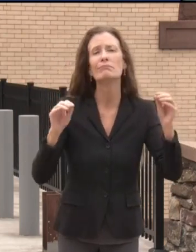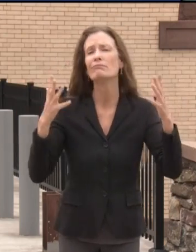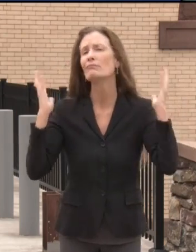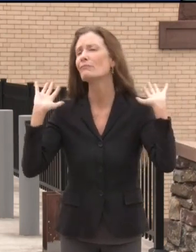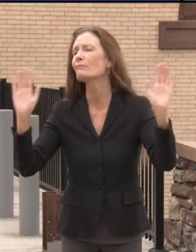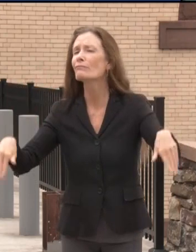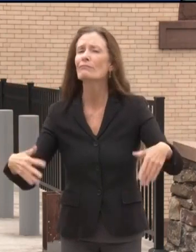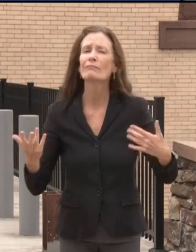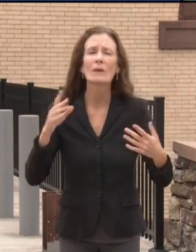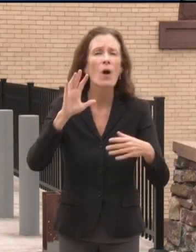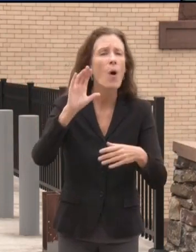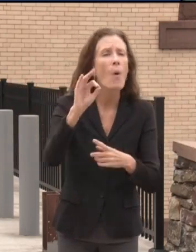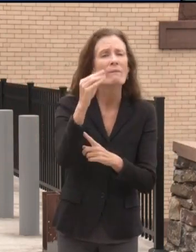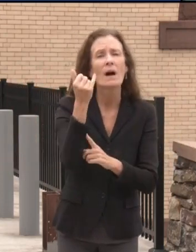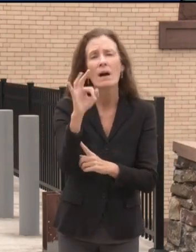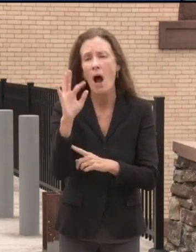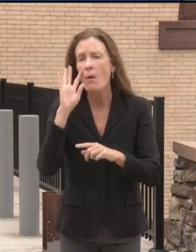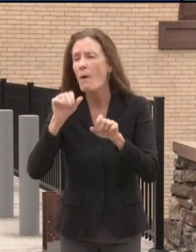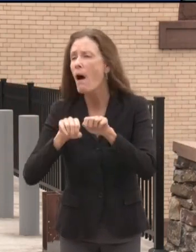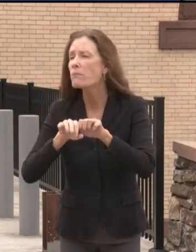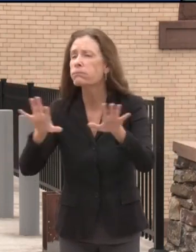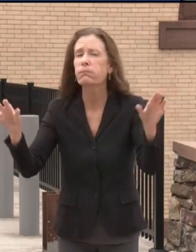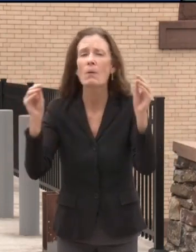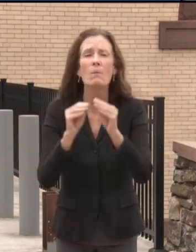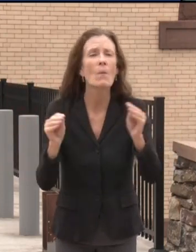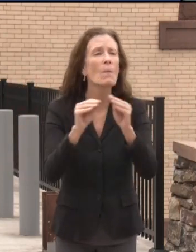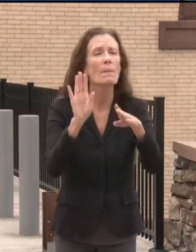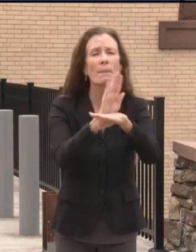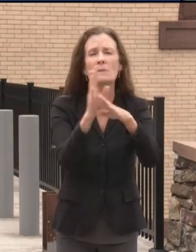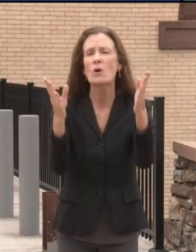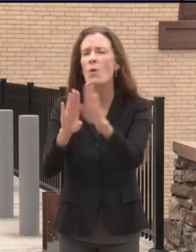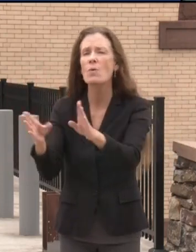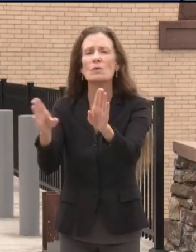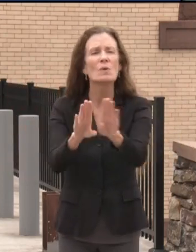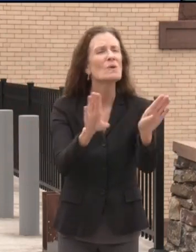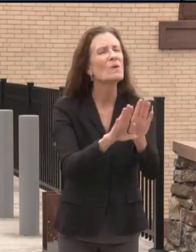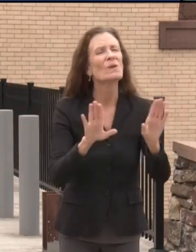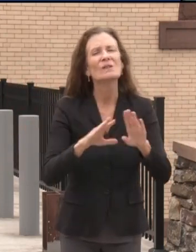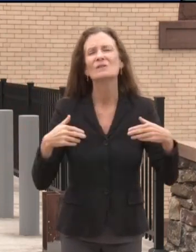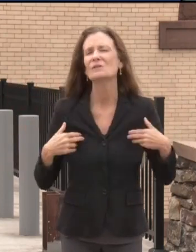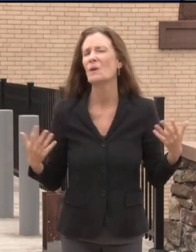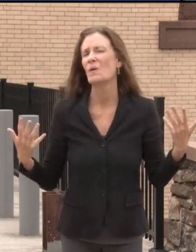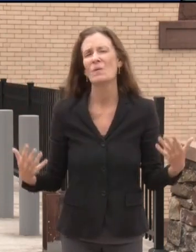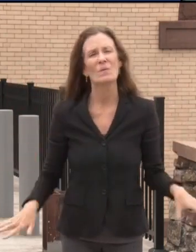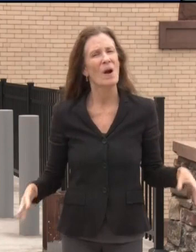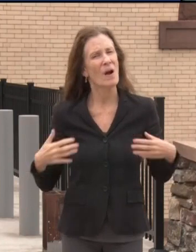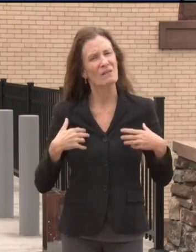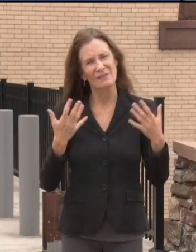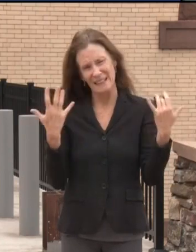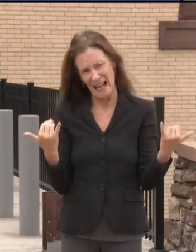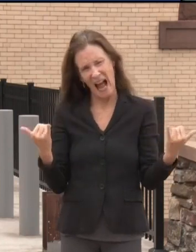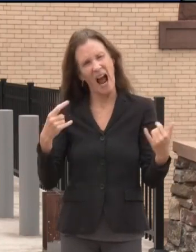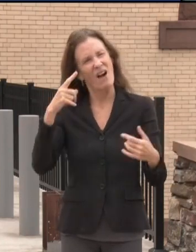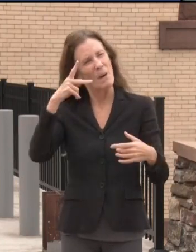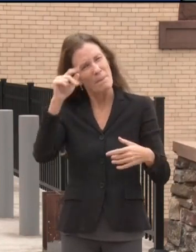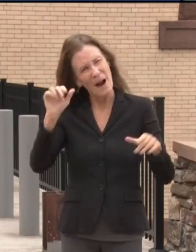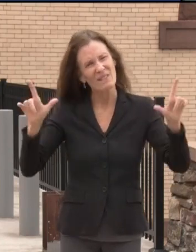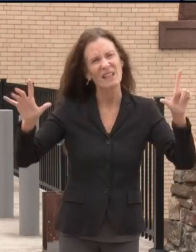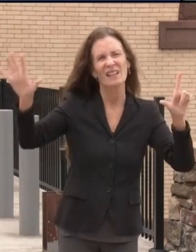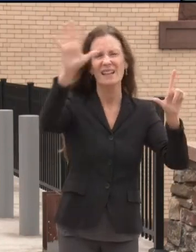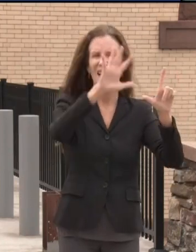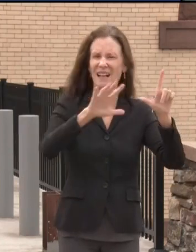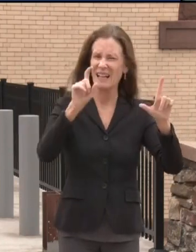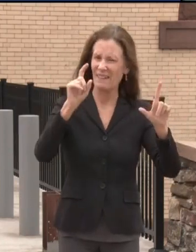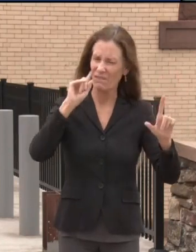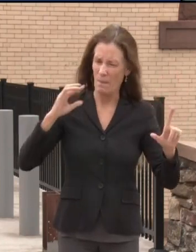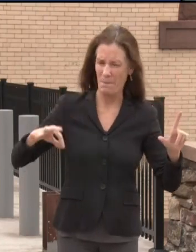business closures. It's time for Pennsylvanians to get to the benefits they need, and it's time for the legislature to